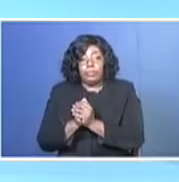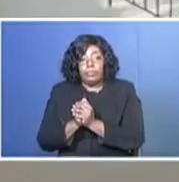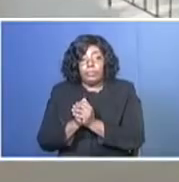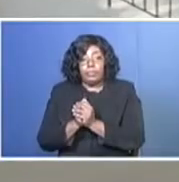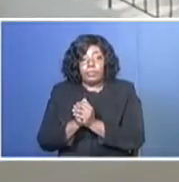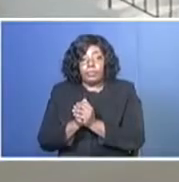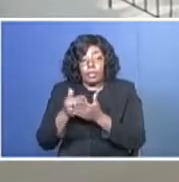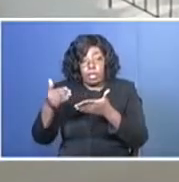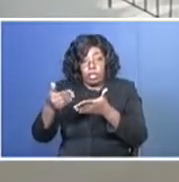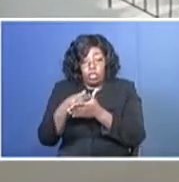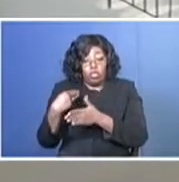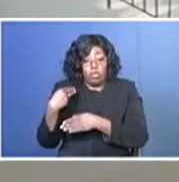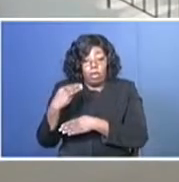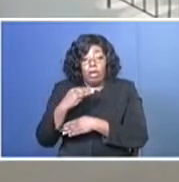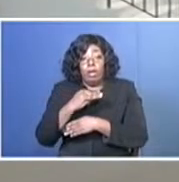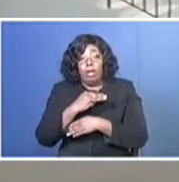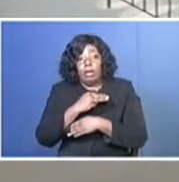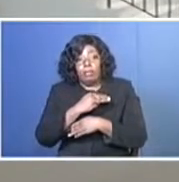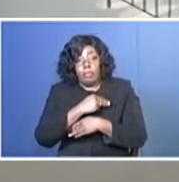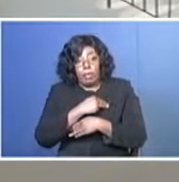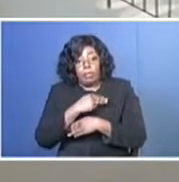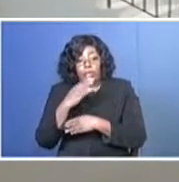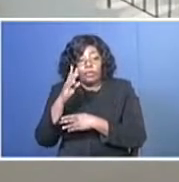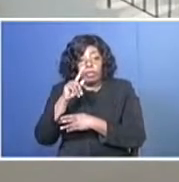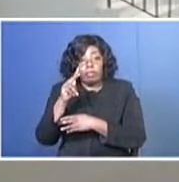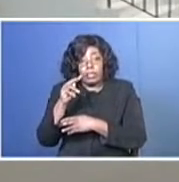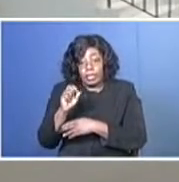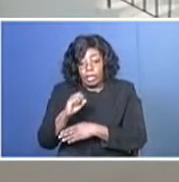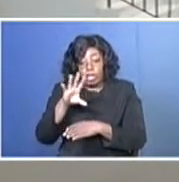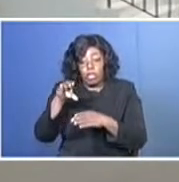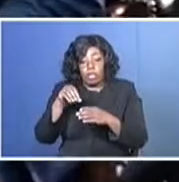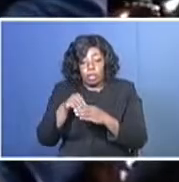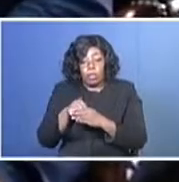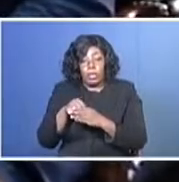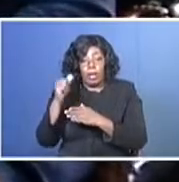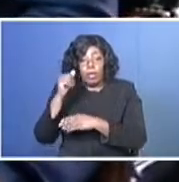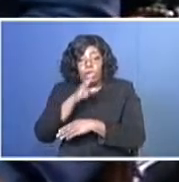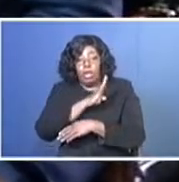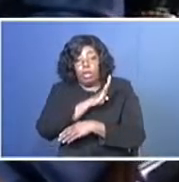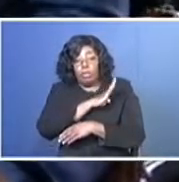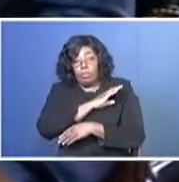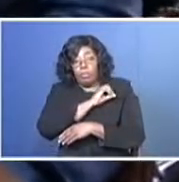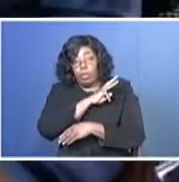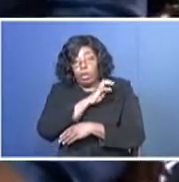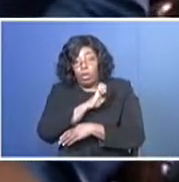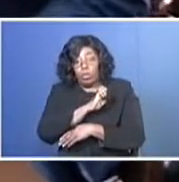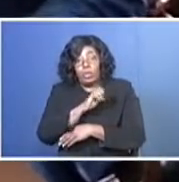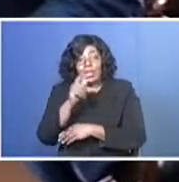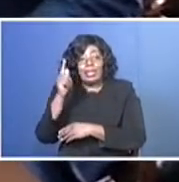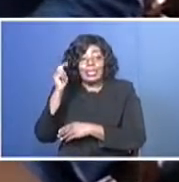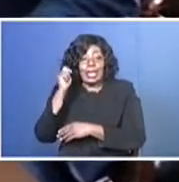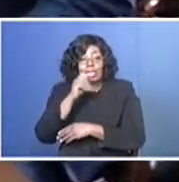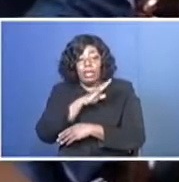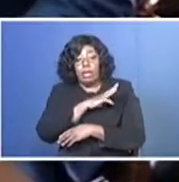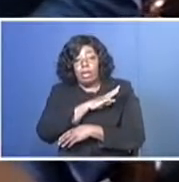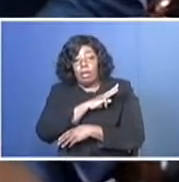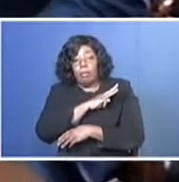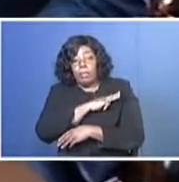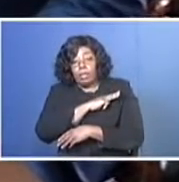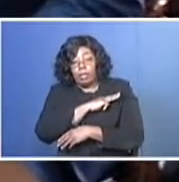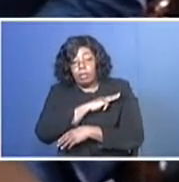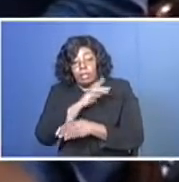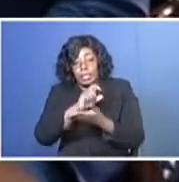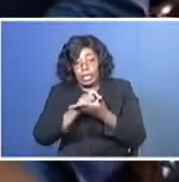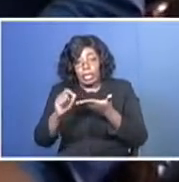The new board members of the Broadcasting Corporation of the Bahamas include Arthur Mabo as Deputy Chairman, Tanya Miller-Aubrey, Board